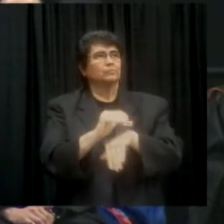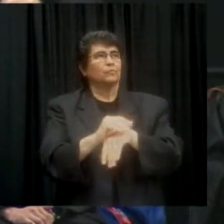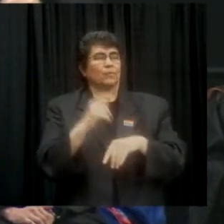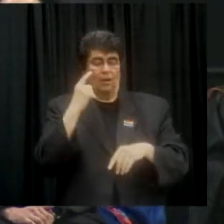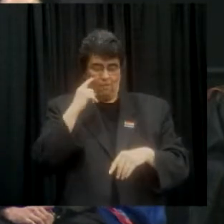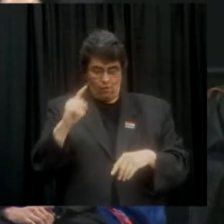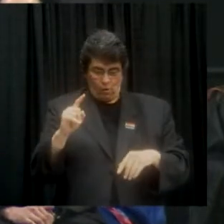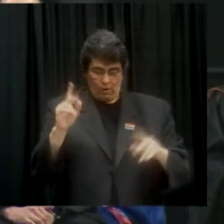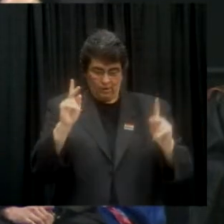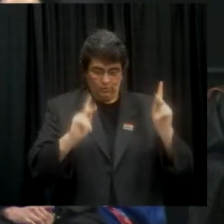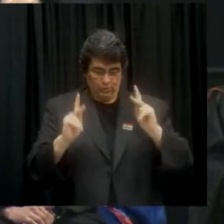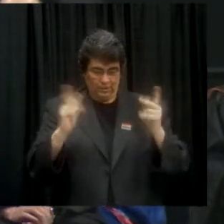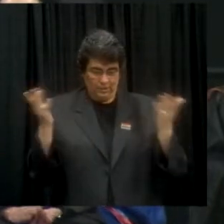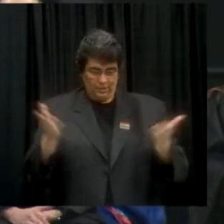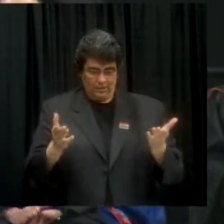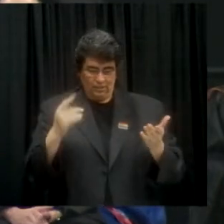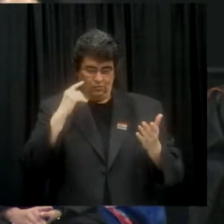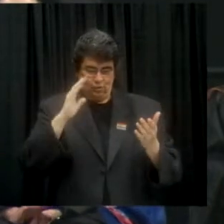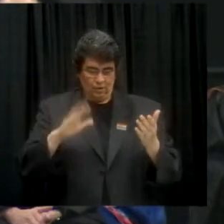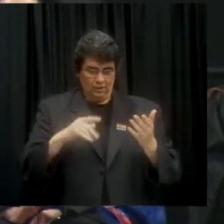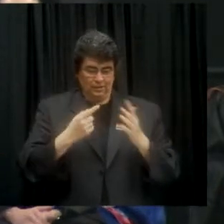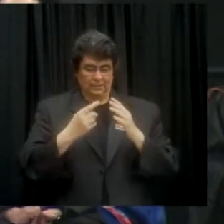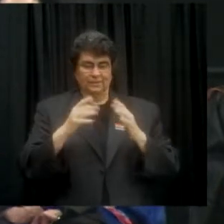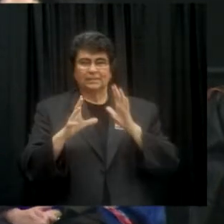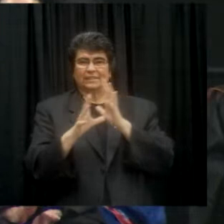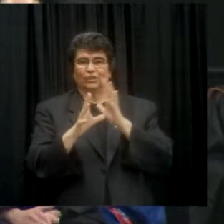seniors graduate, they begin the next chapter in life.